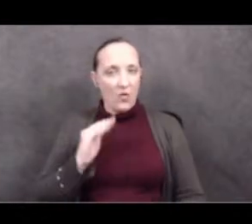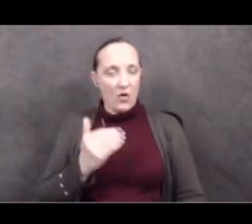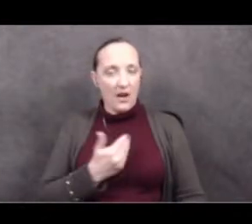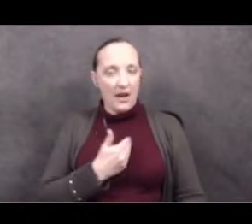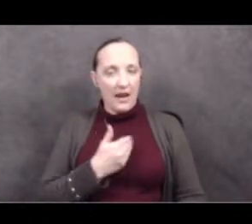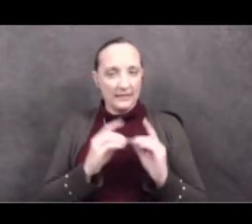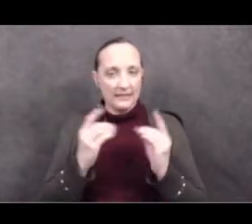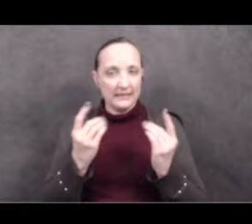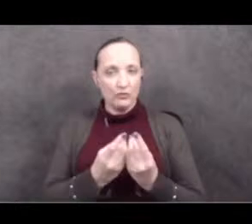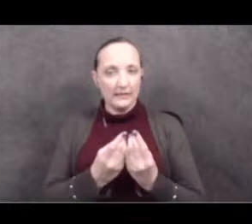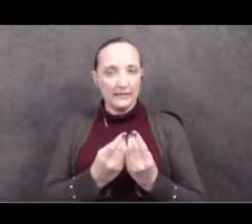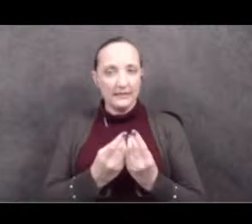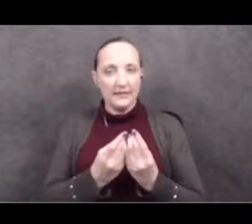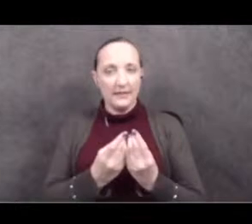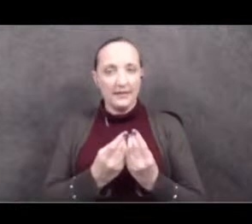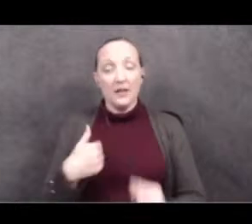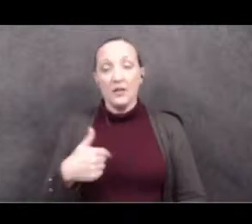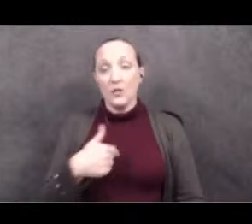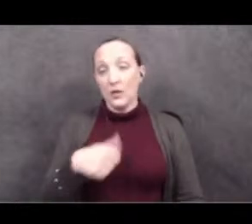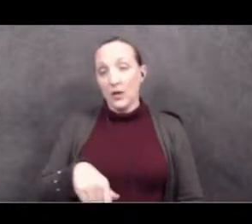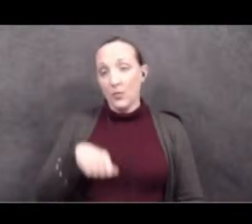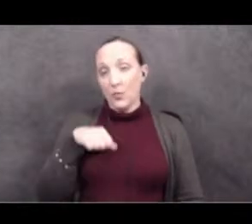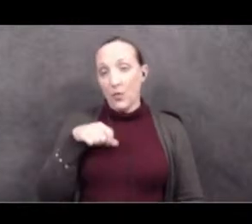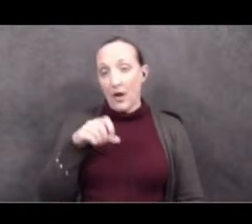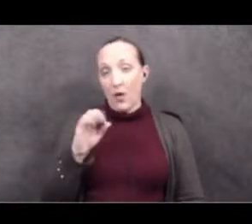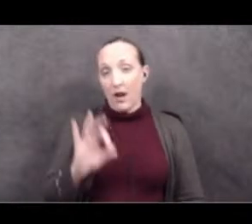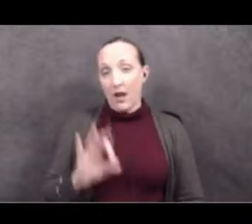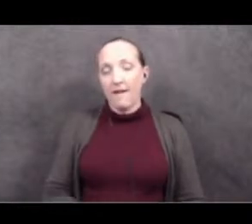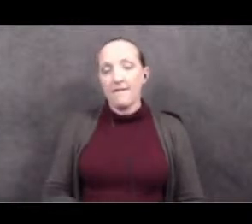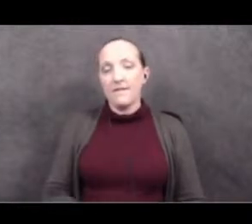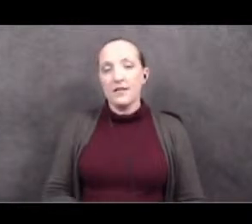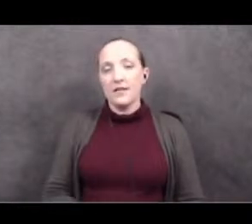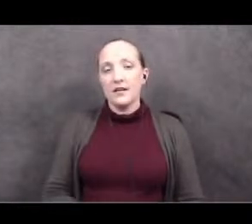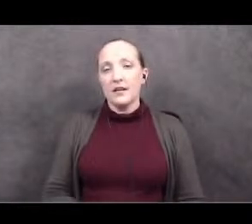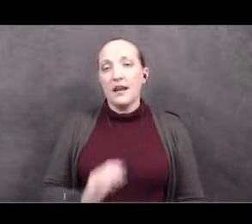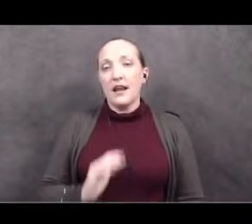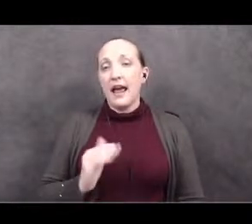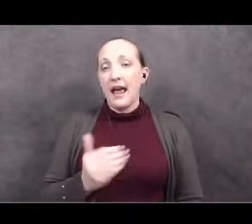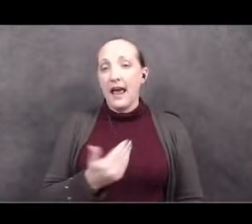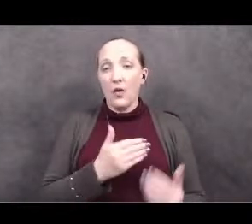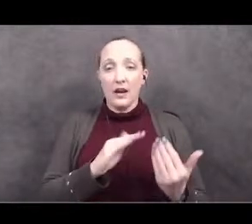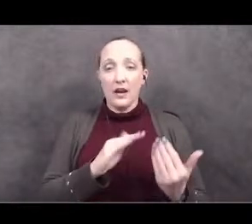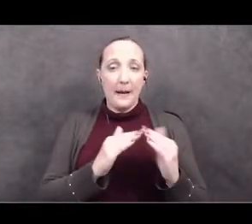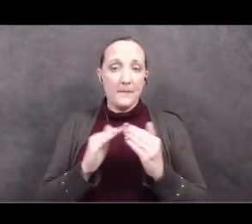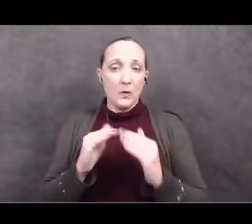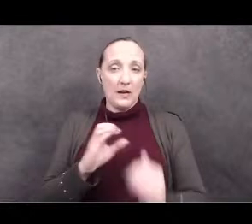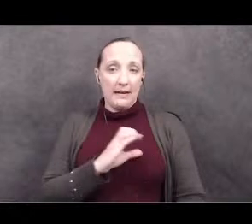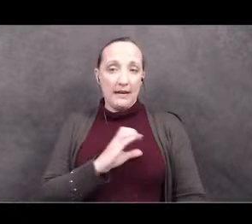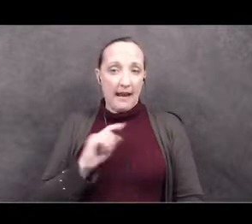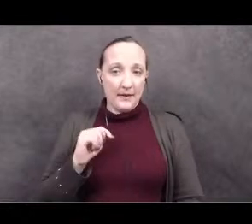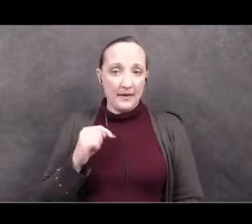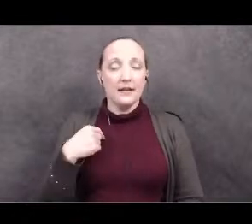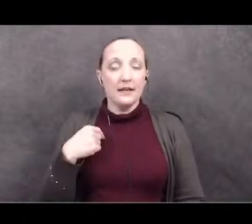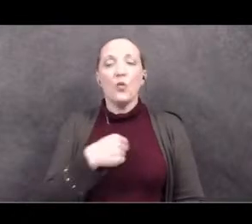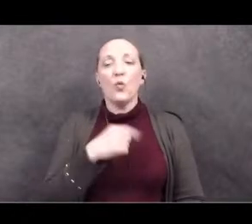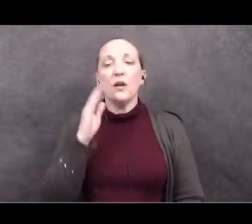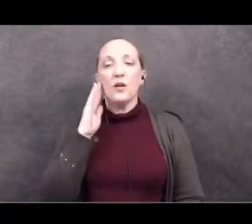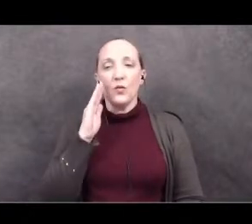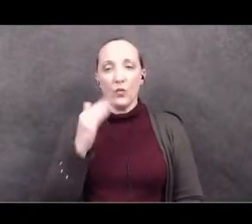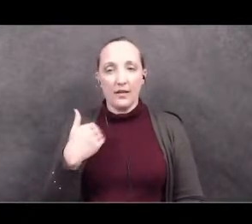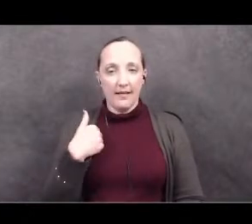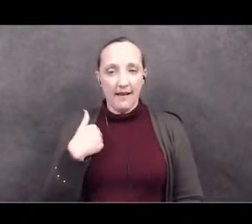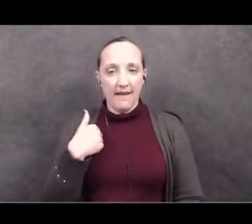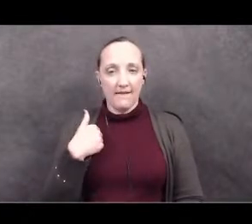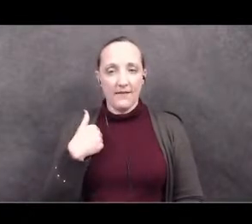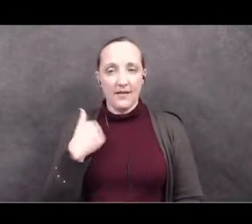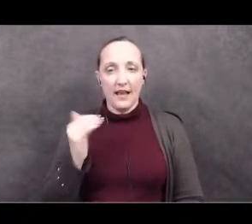something that we that we really are proud of is our of course our community cabinet and uh we will be having uh